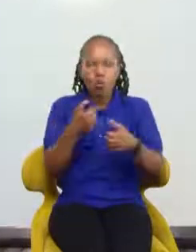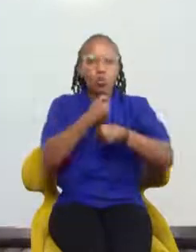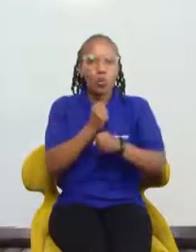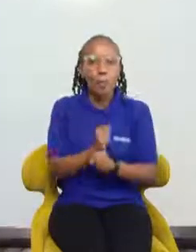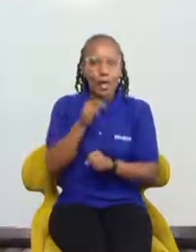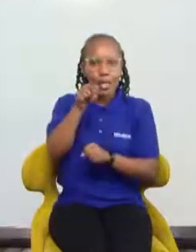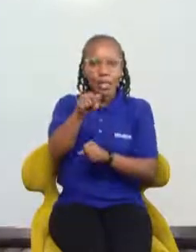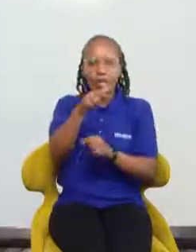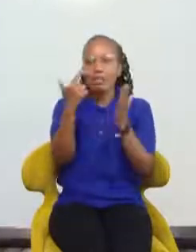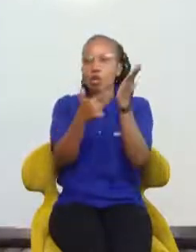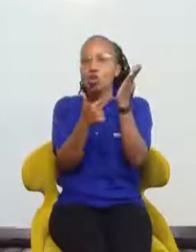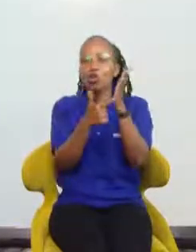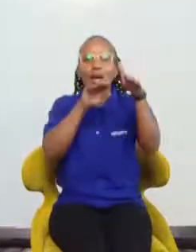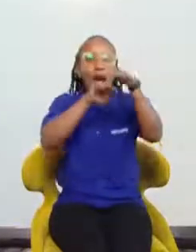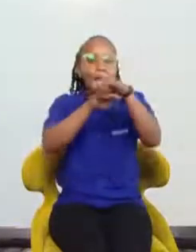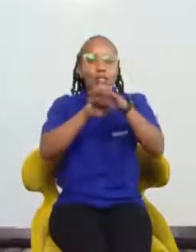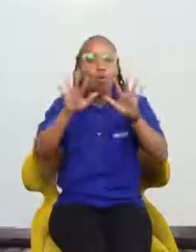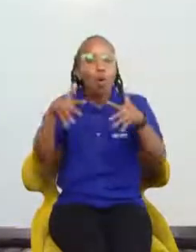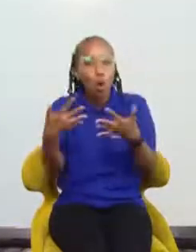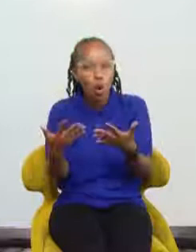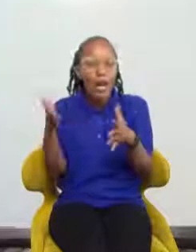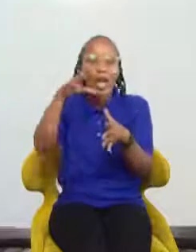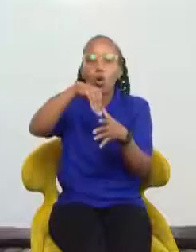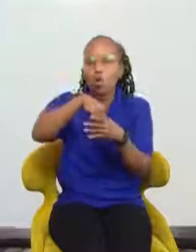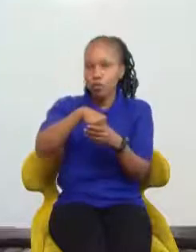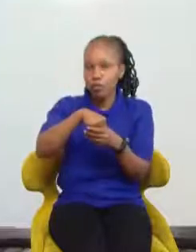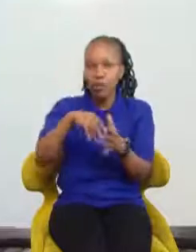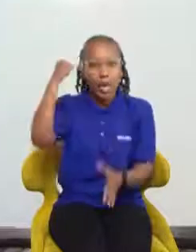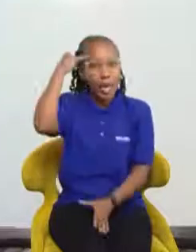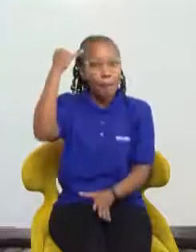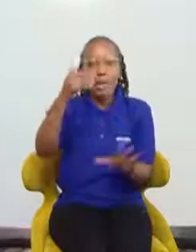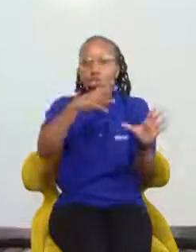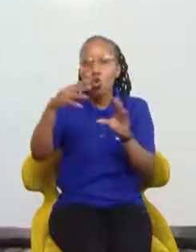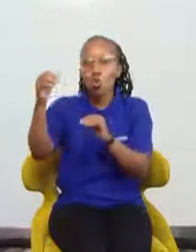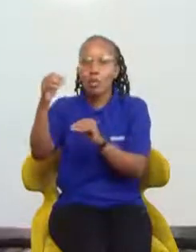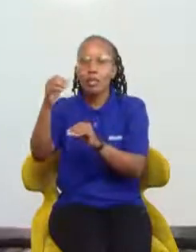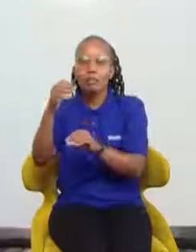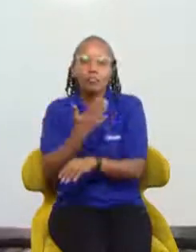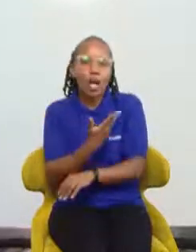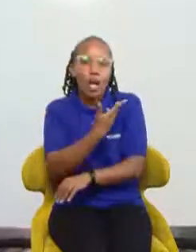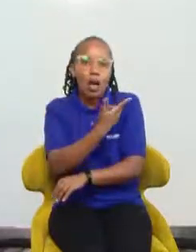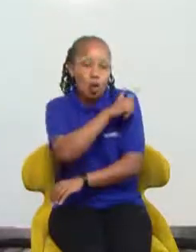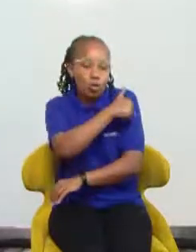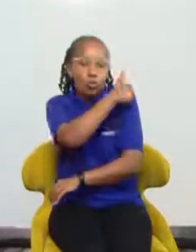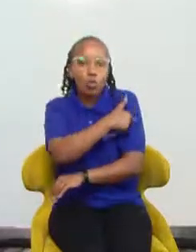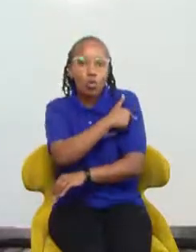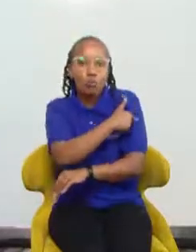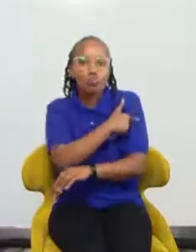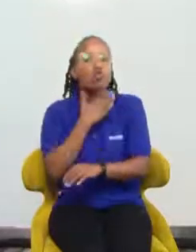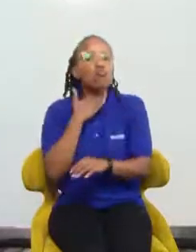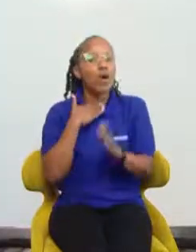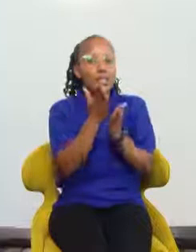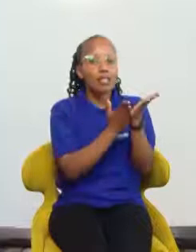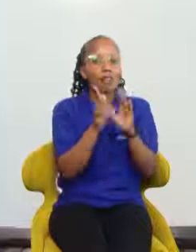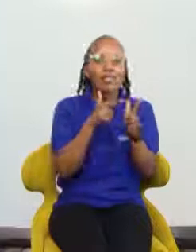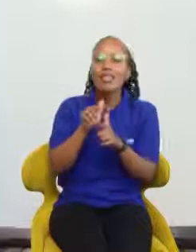these accessible or inclusive? Imagine going to a doctor to seek a service, and they ask